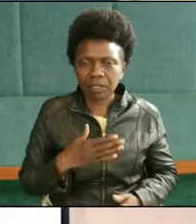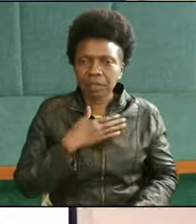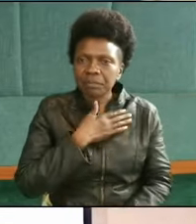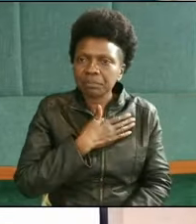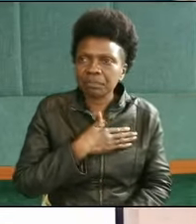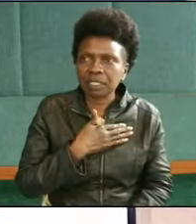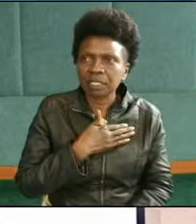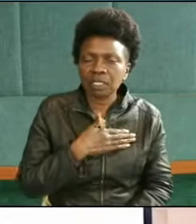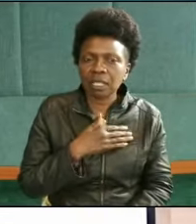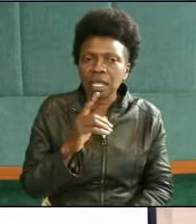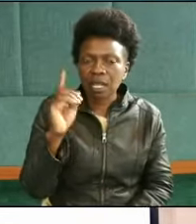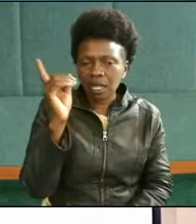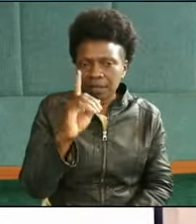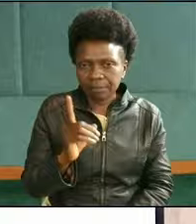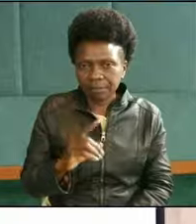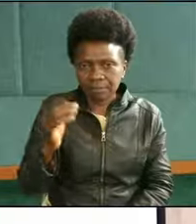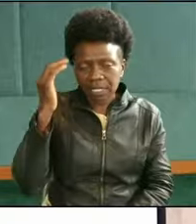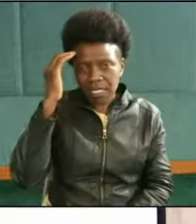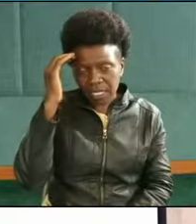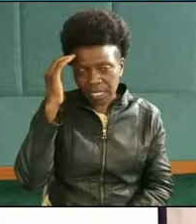Please do not think that